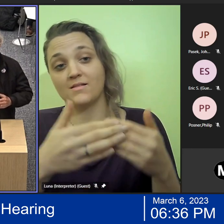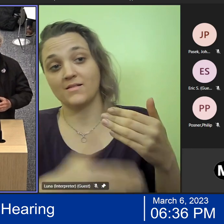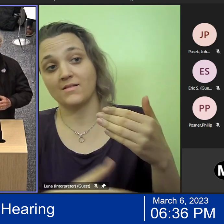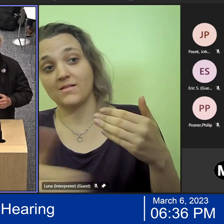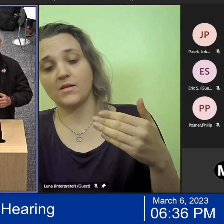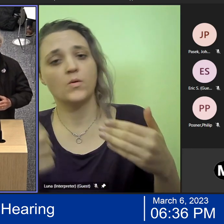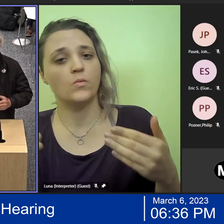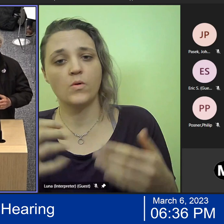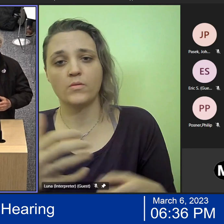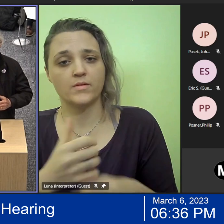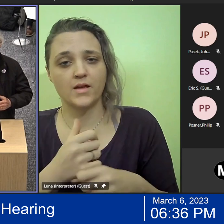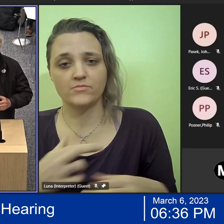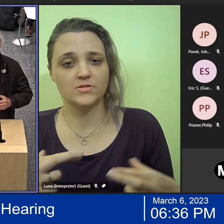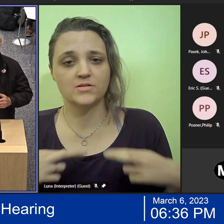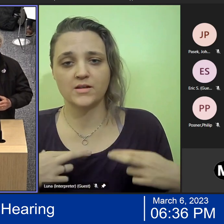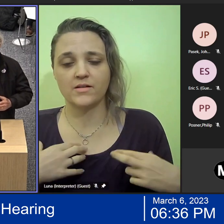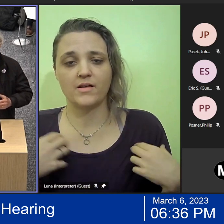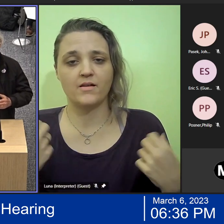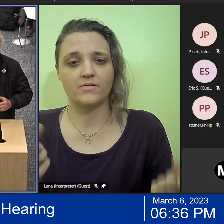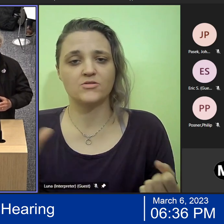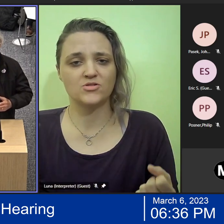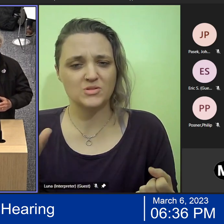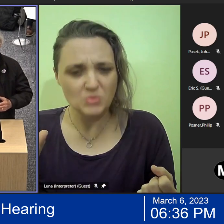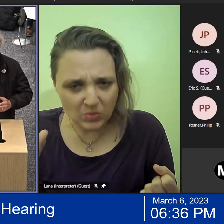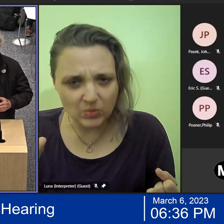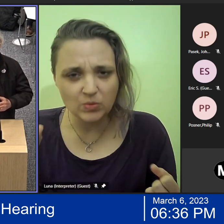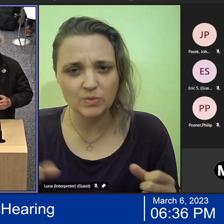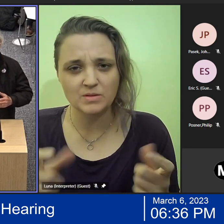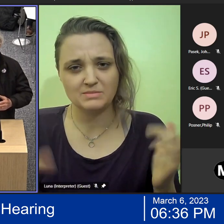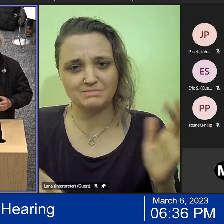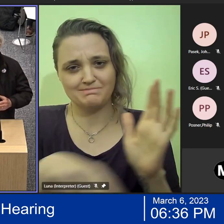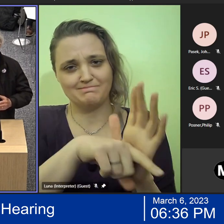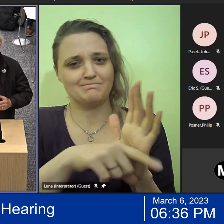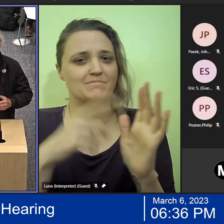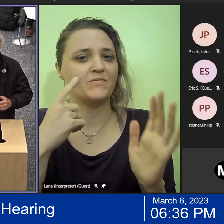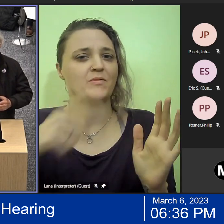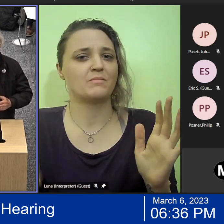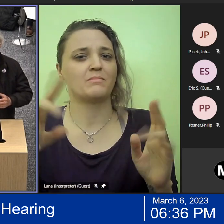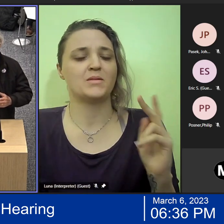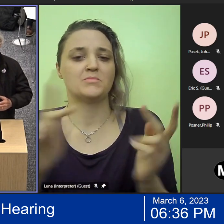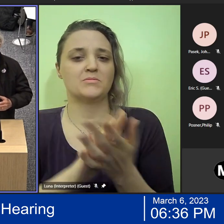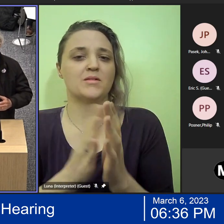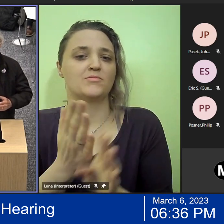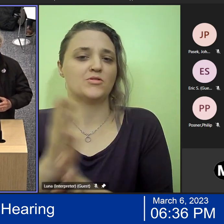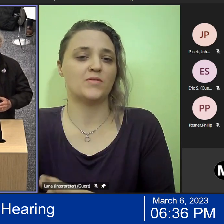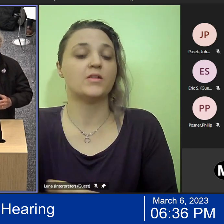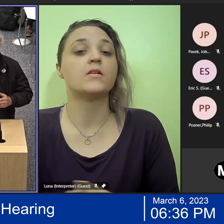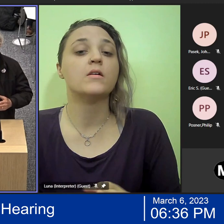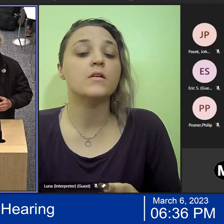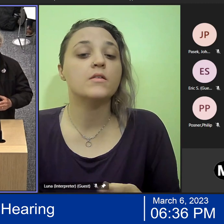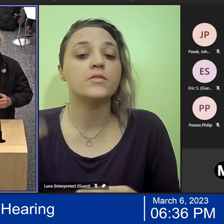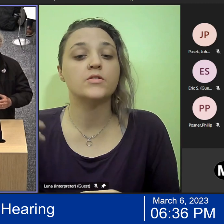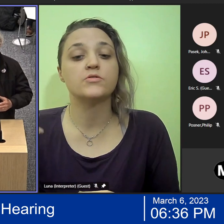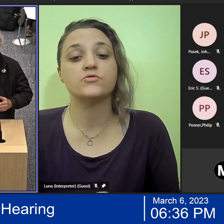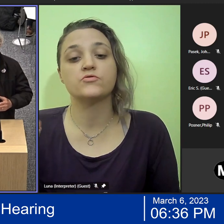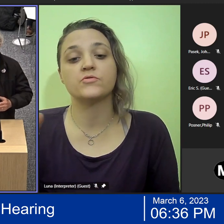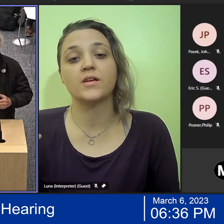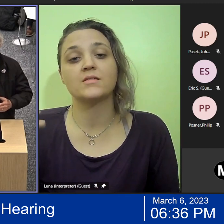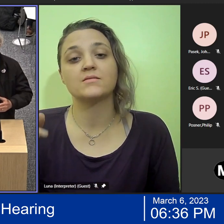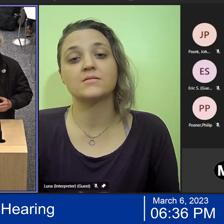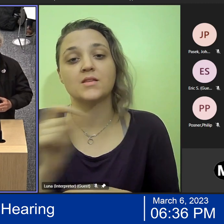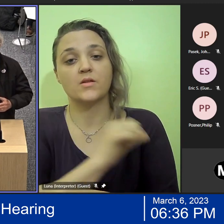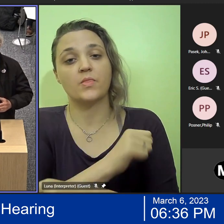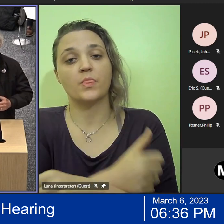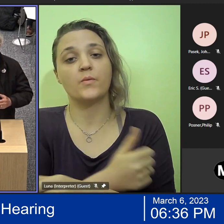unit position will not have retiree health insurance. That's a big disincentive for people to make this a career. The Transit Authority,